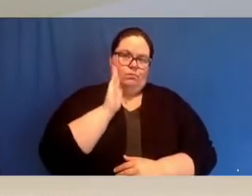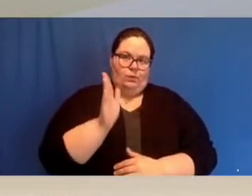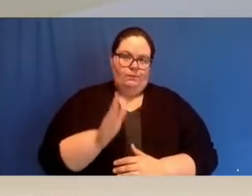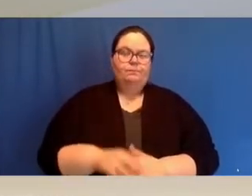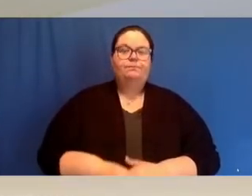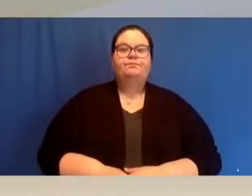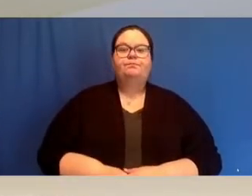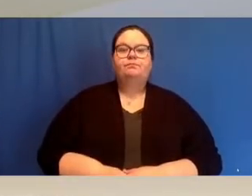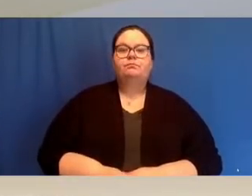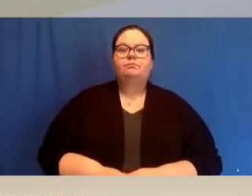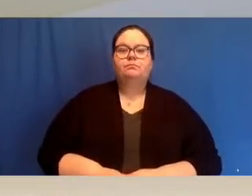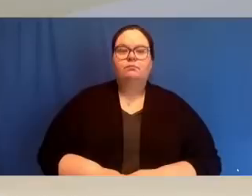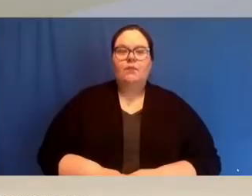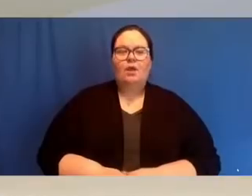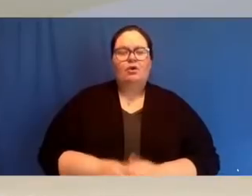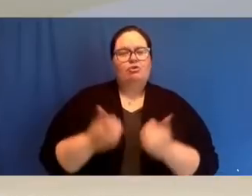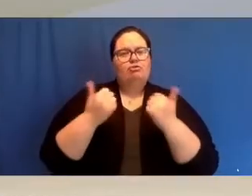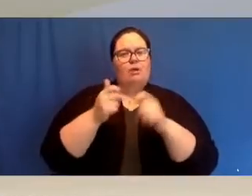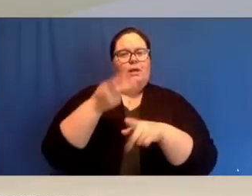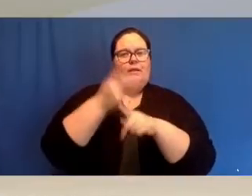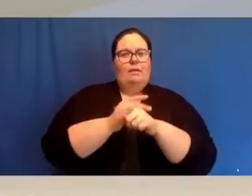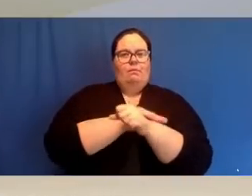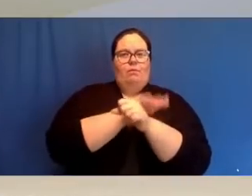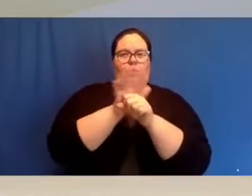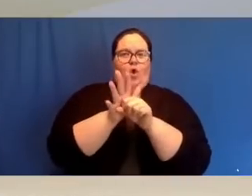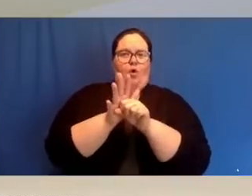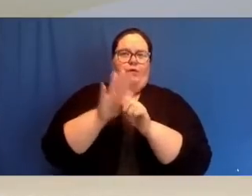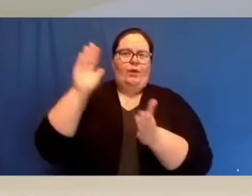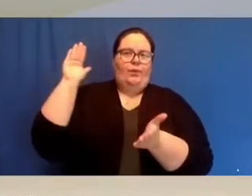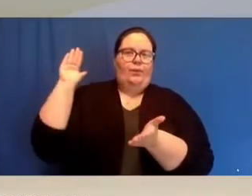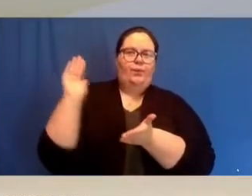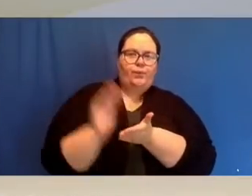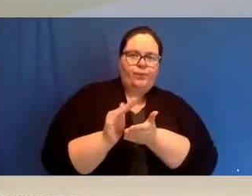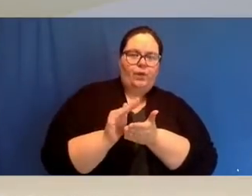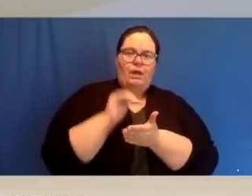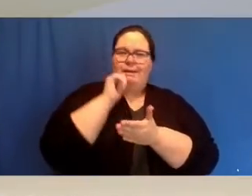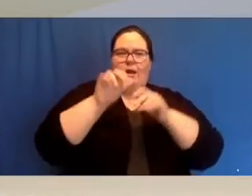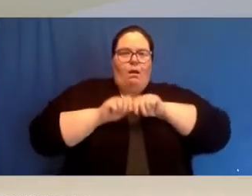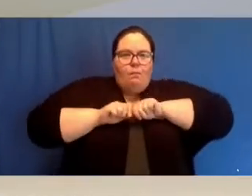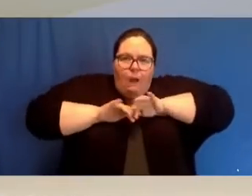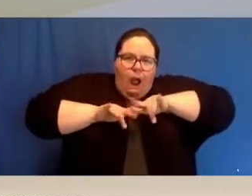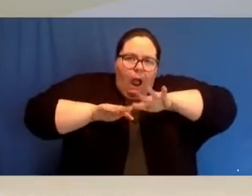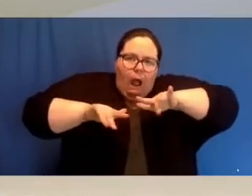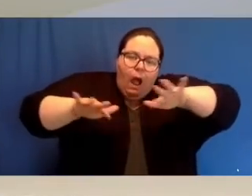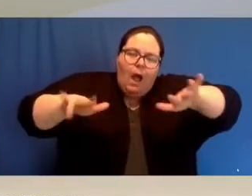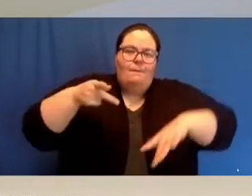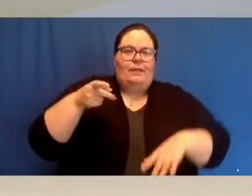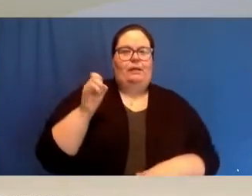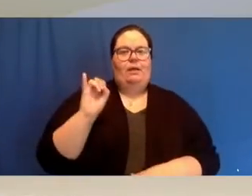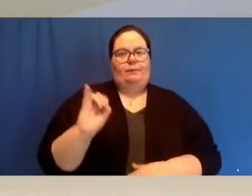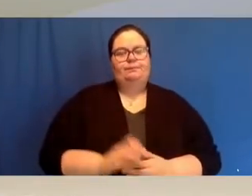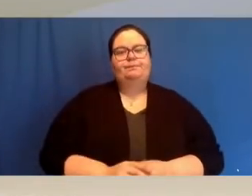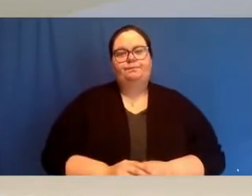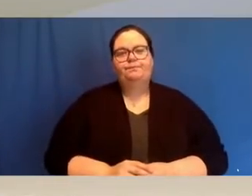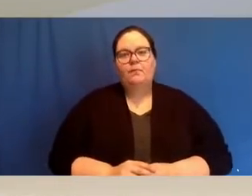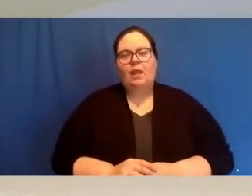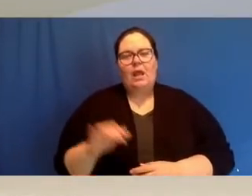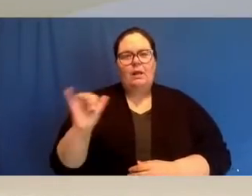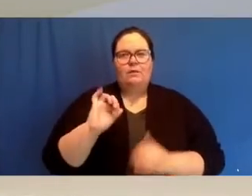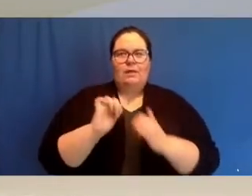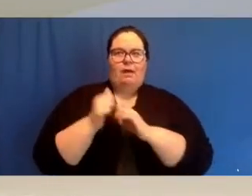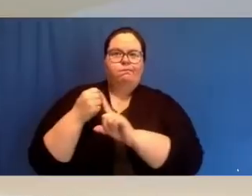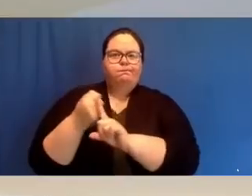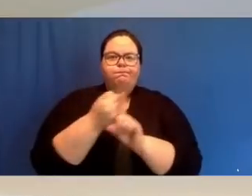will be put in place to help deal with the exponential spread of COVID-19 in PEI and the potential impacts